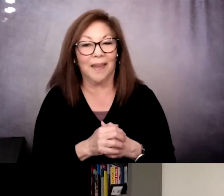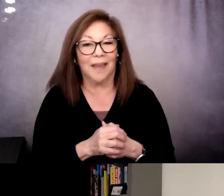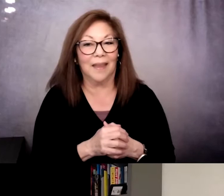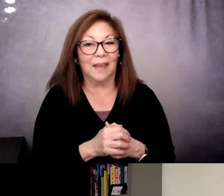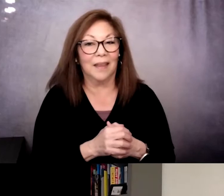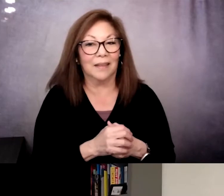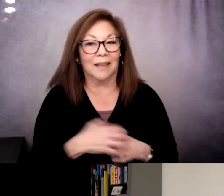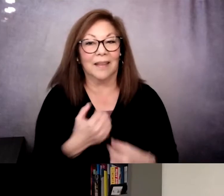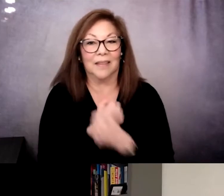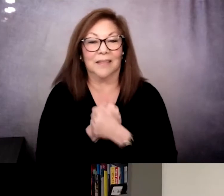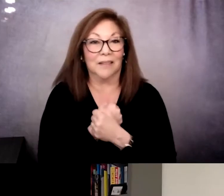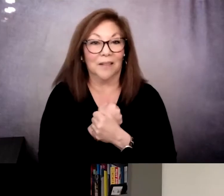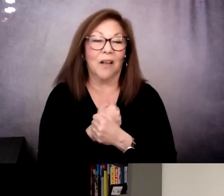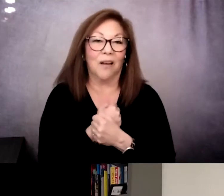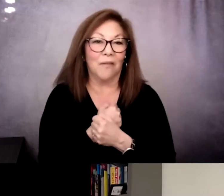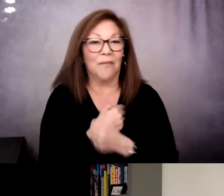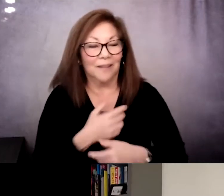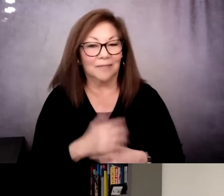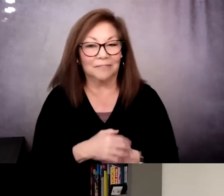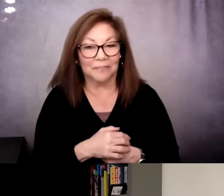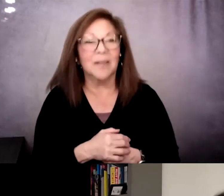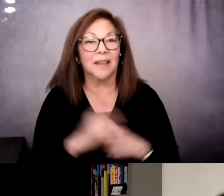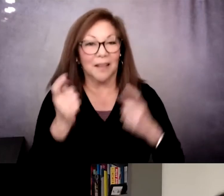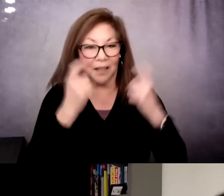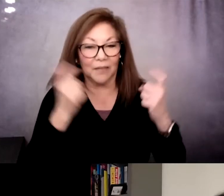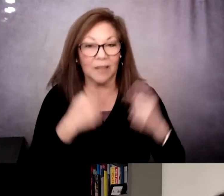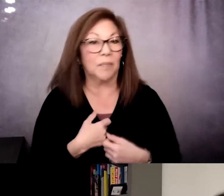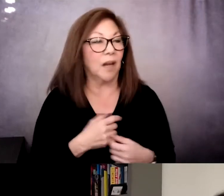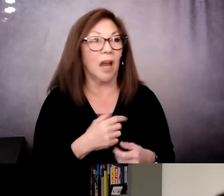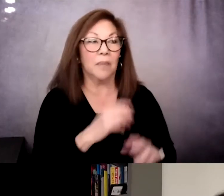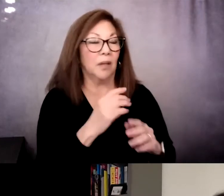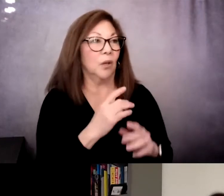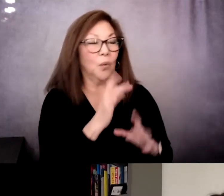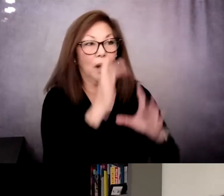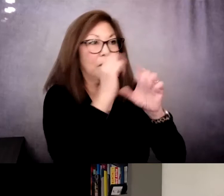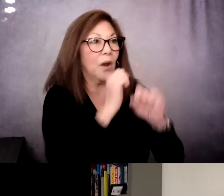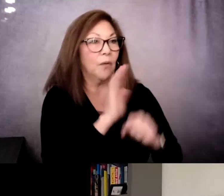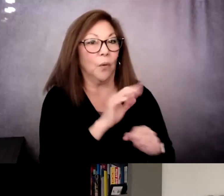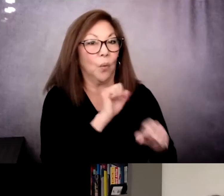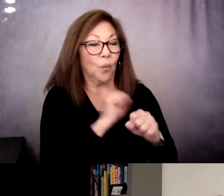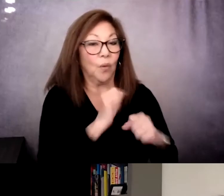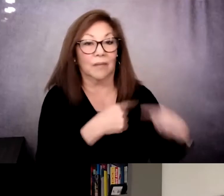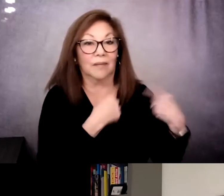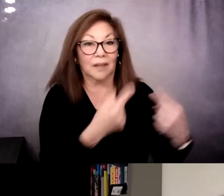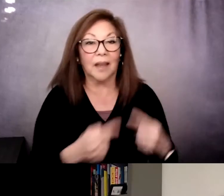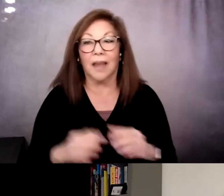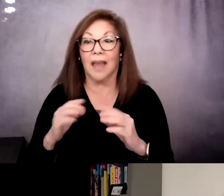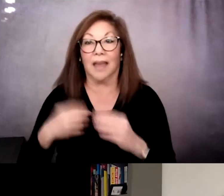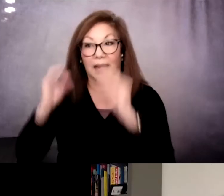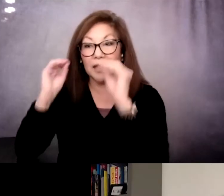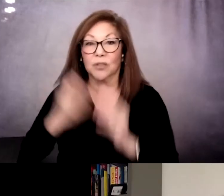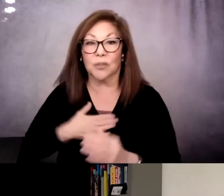this love fest, but I've been a great admirer of your work for a very long time, and I teach it to my students now